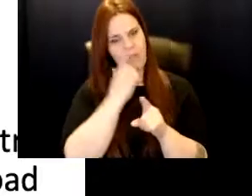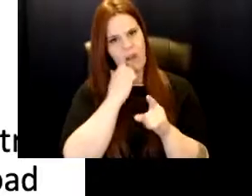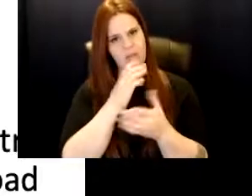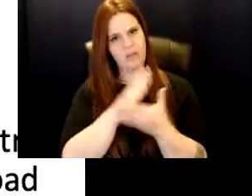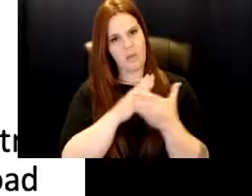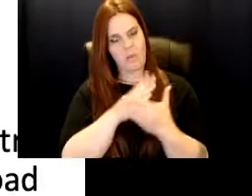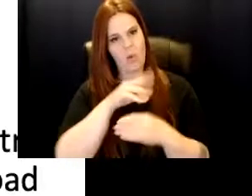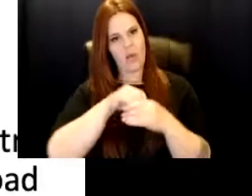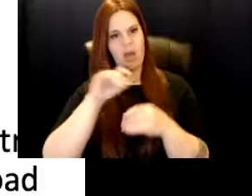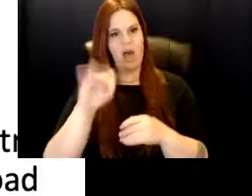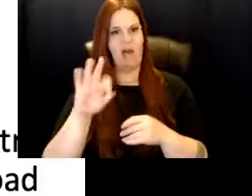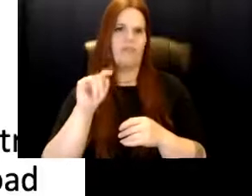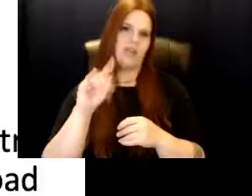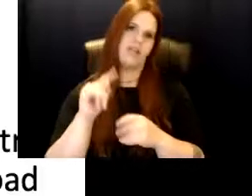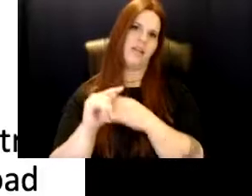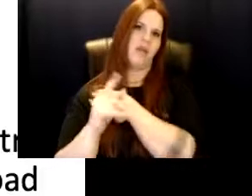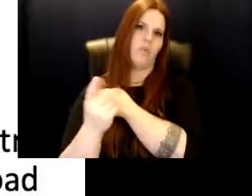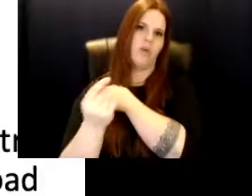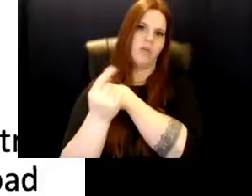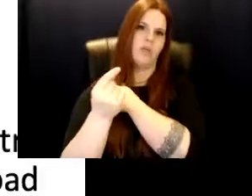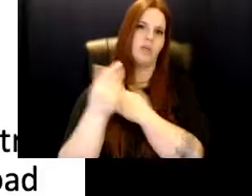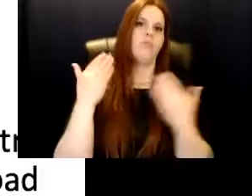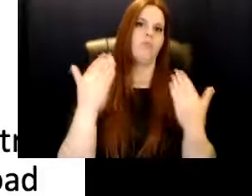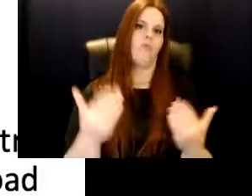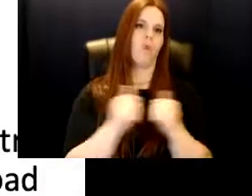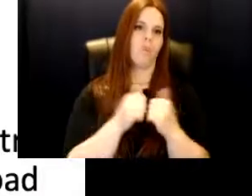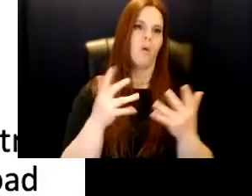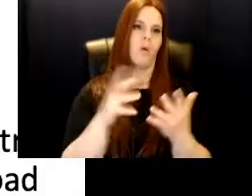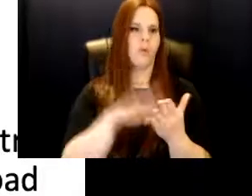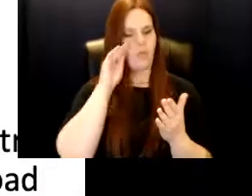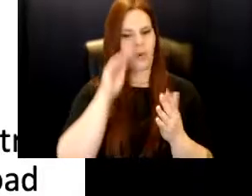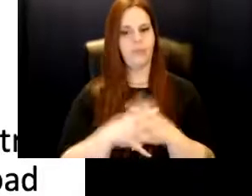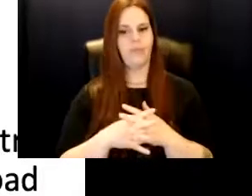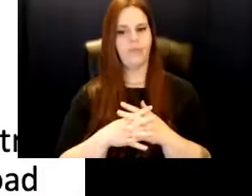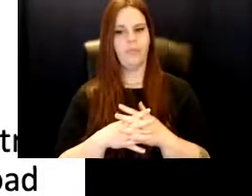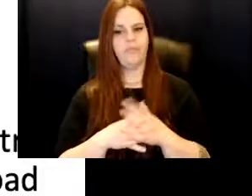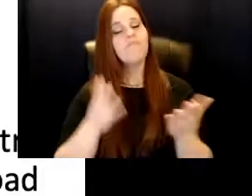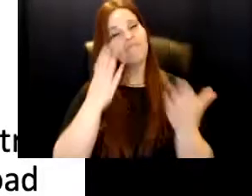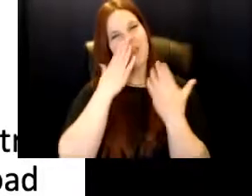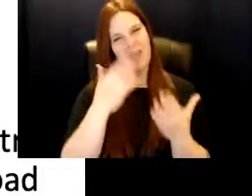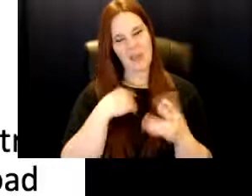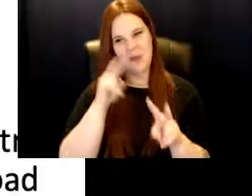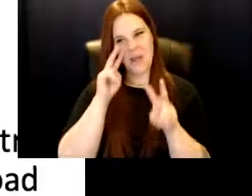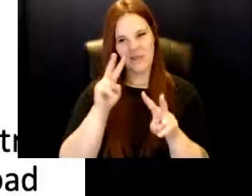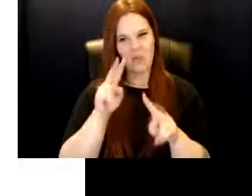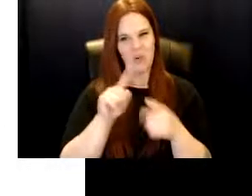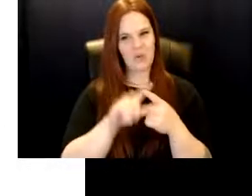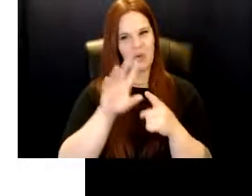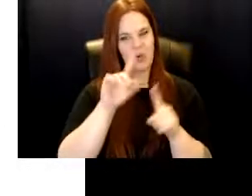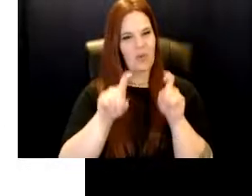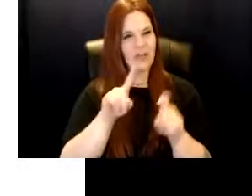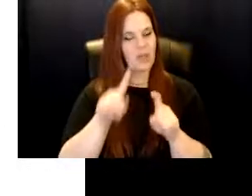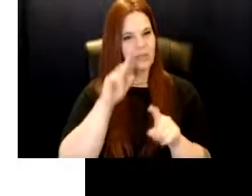we can do to move forward with what we've learned. So thank you, and I look forward to your questions. Next